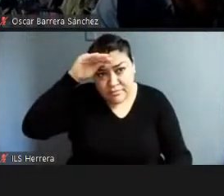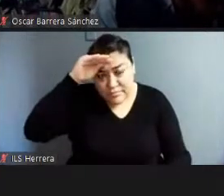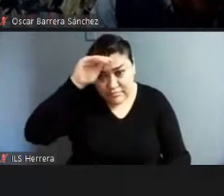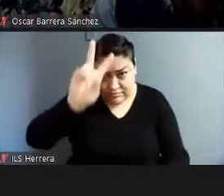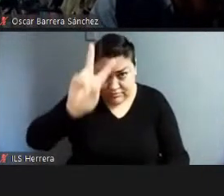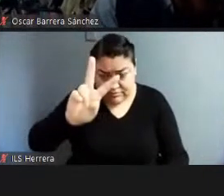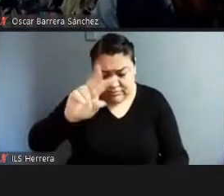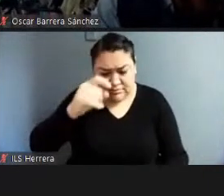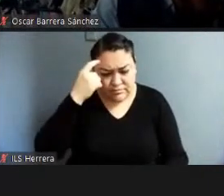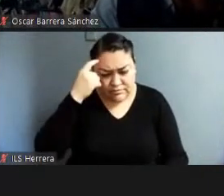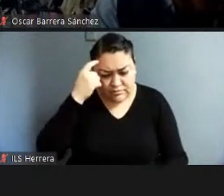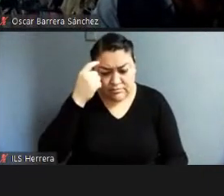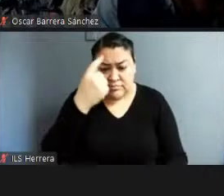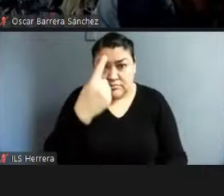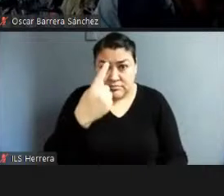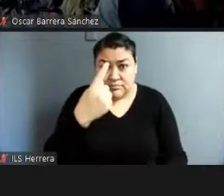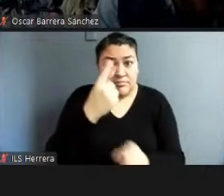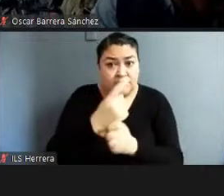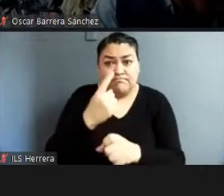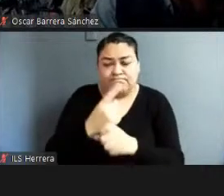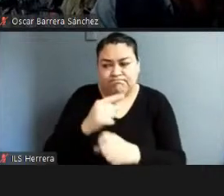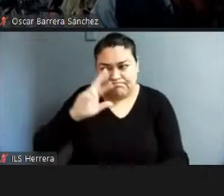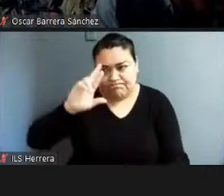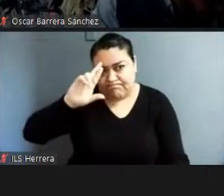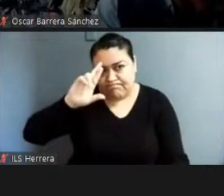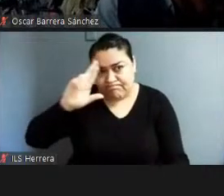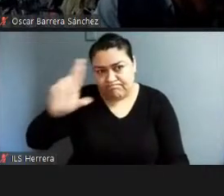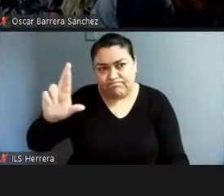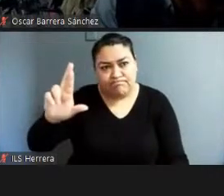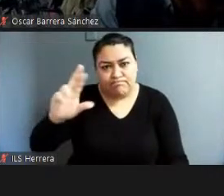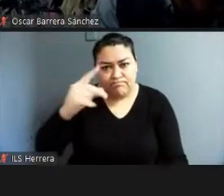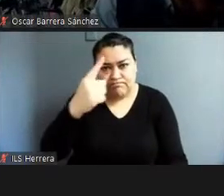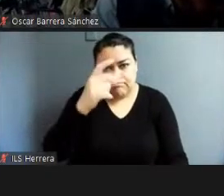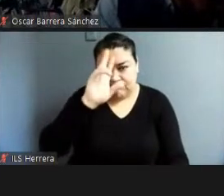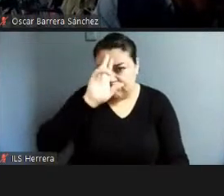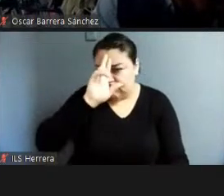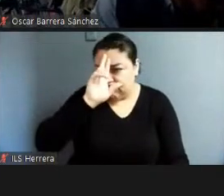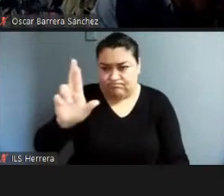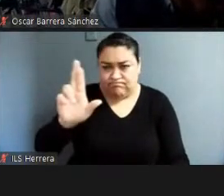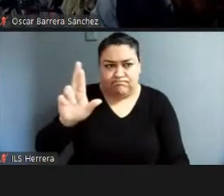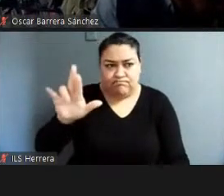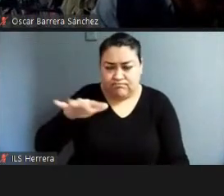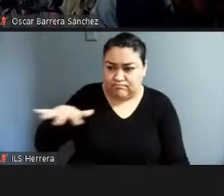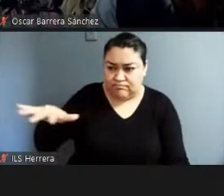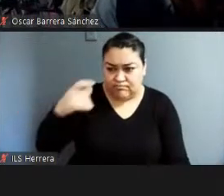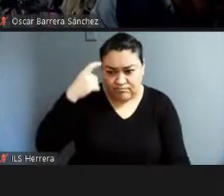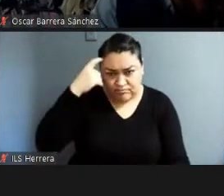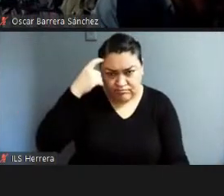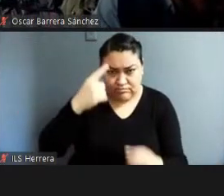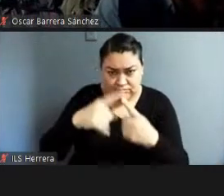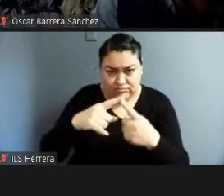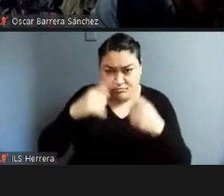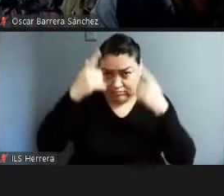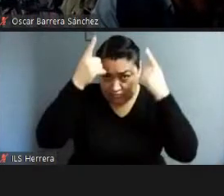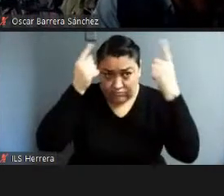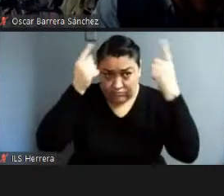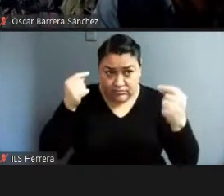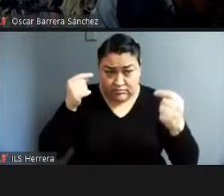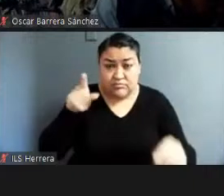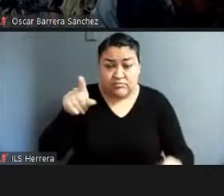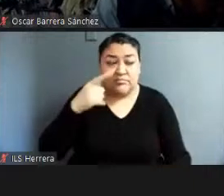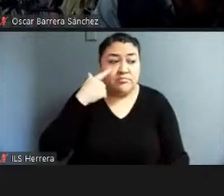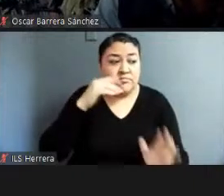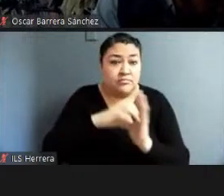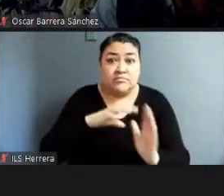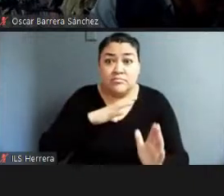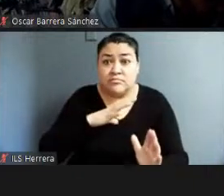an academic and title perspective. We've now set up systems whereby people who are